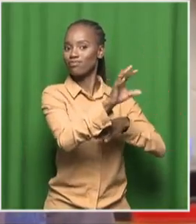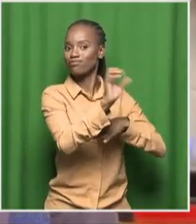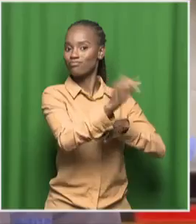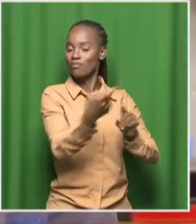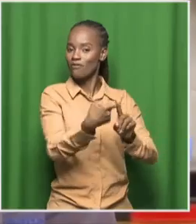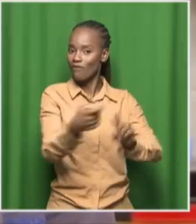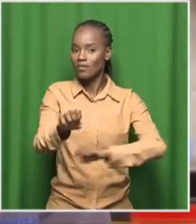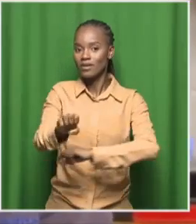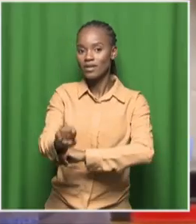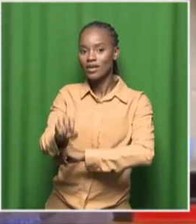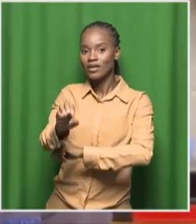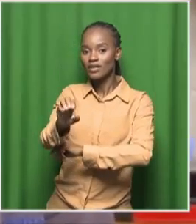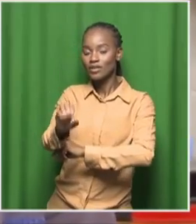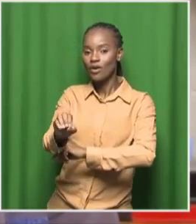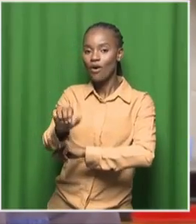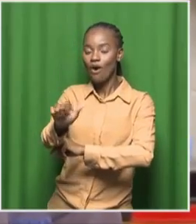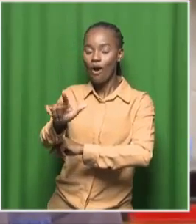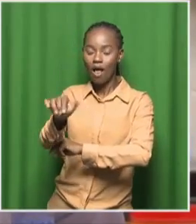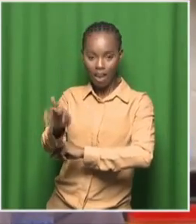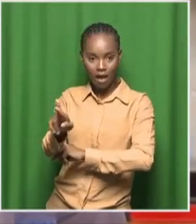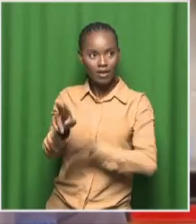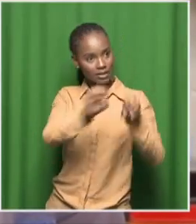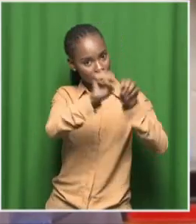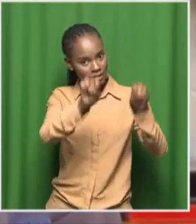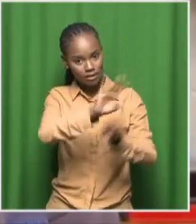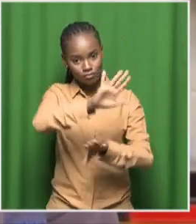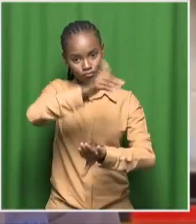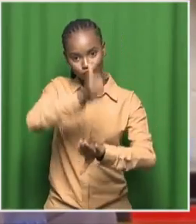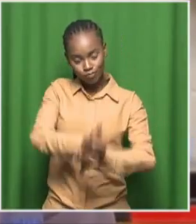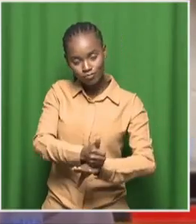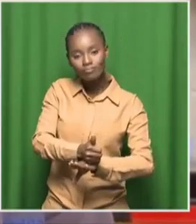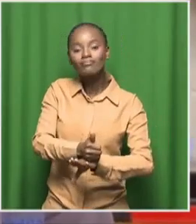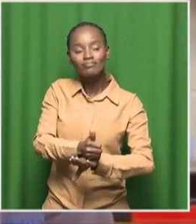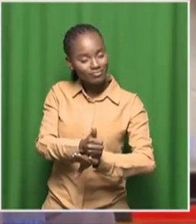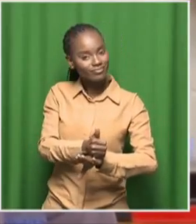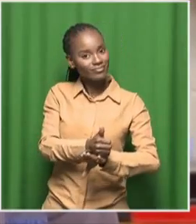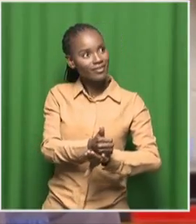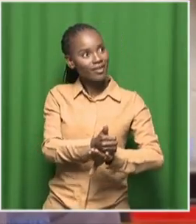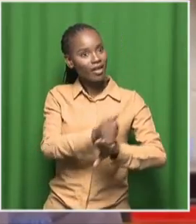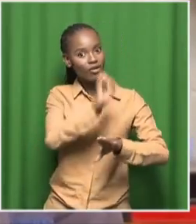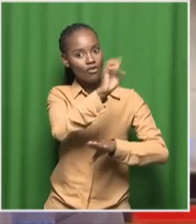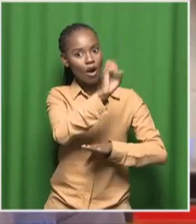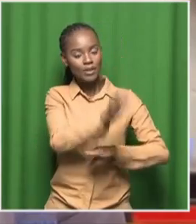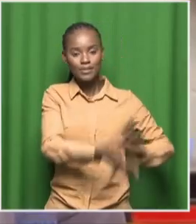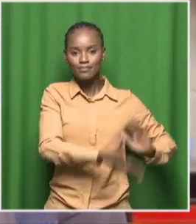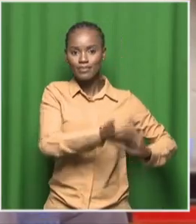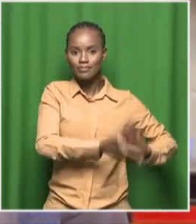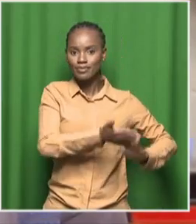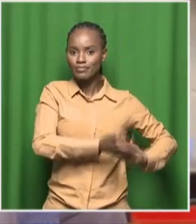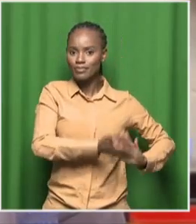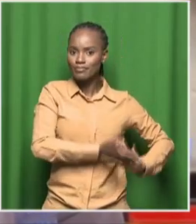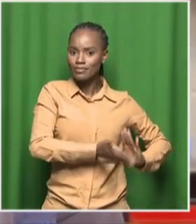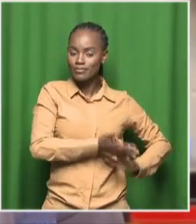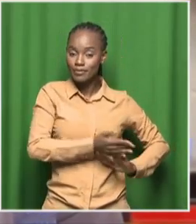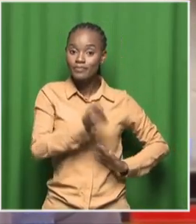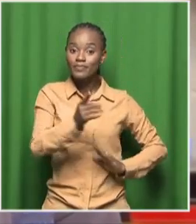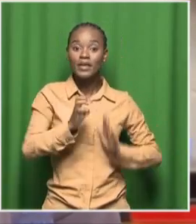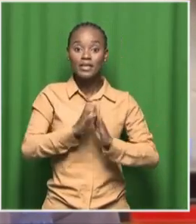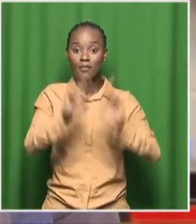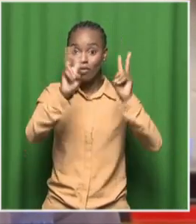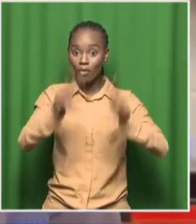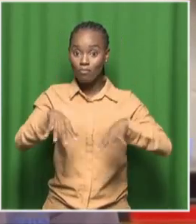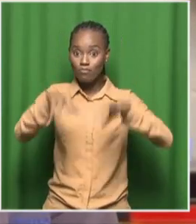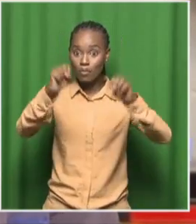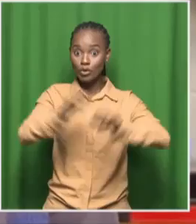there by the corner not working. We can take this system there, mount it there until the power comes back from City Power. We take it to somewhere